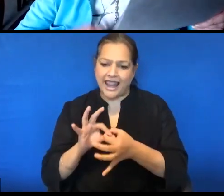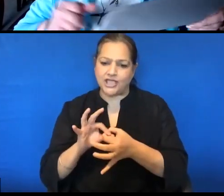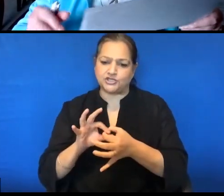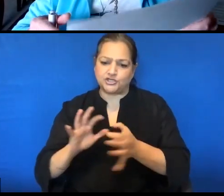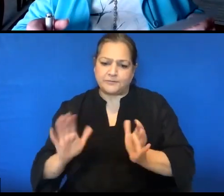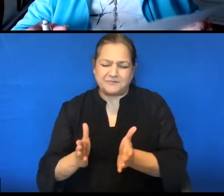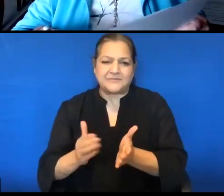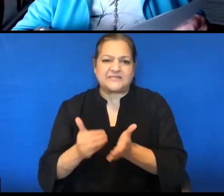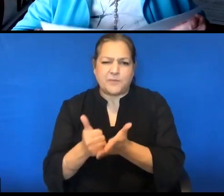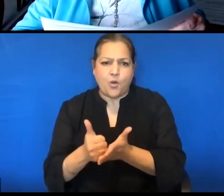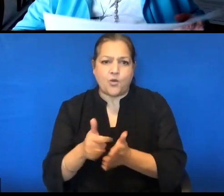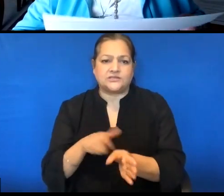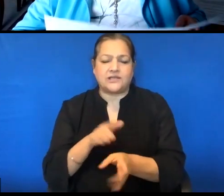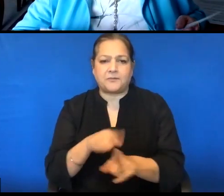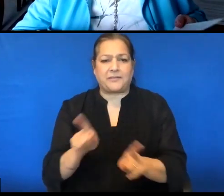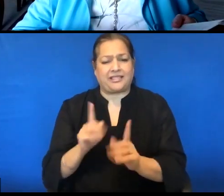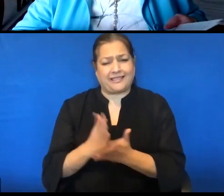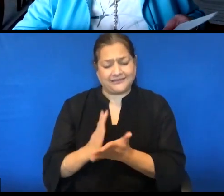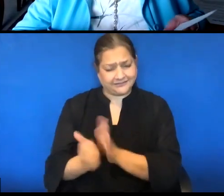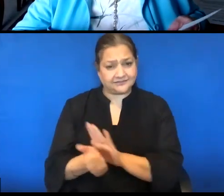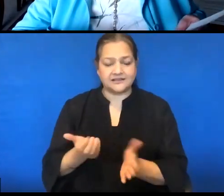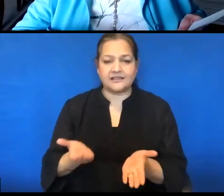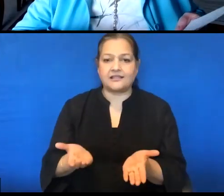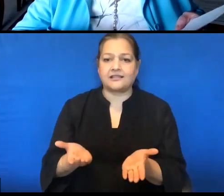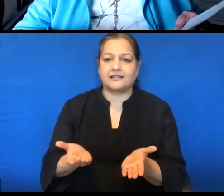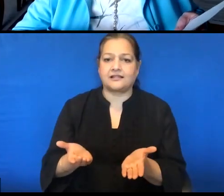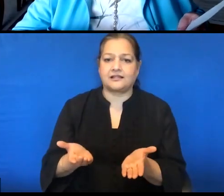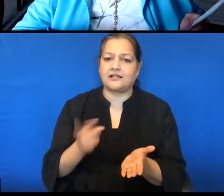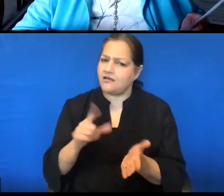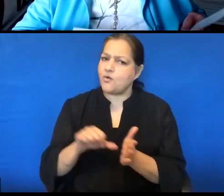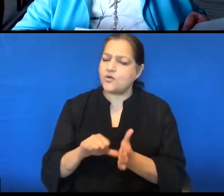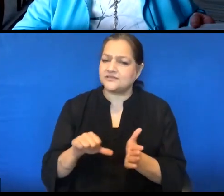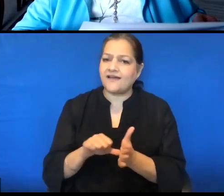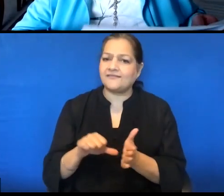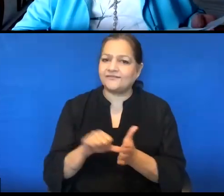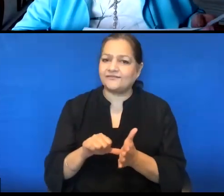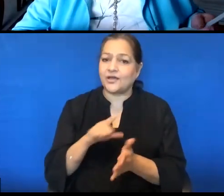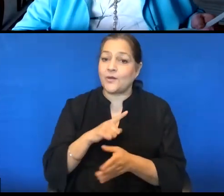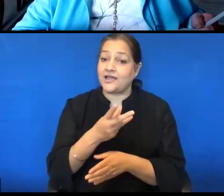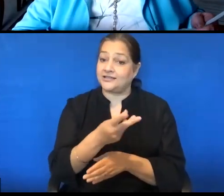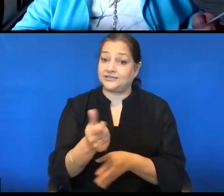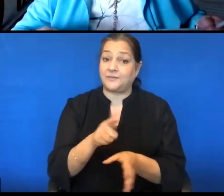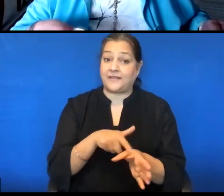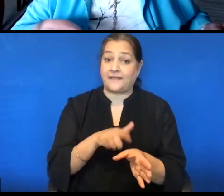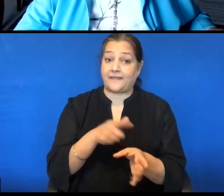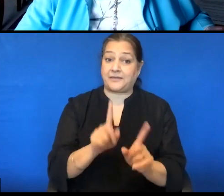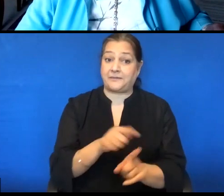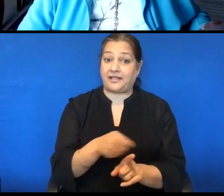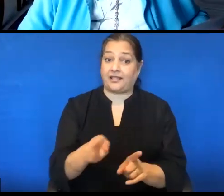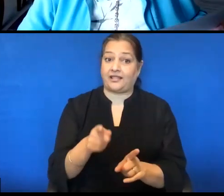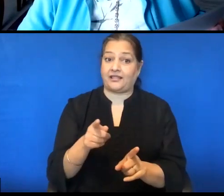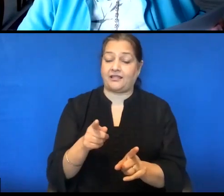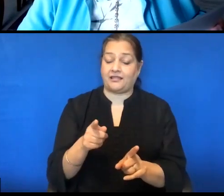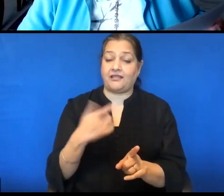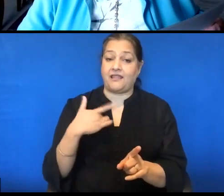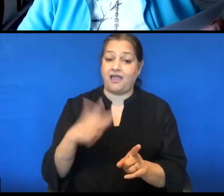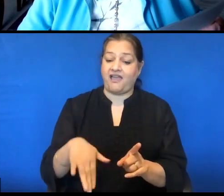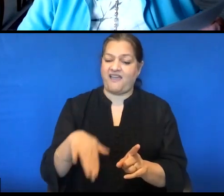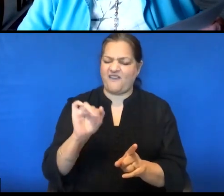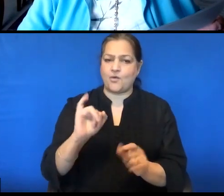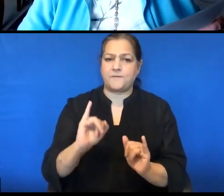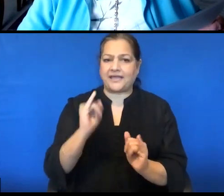skill. And quite tough, because some young people can, you know, they've had some bad lifetime experiences and they go on